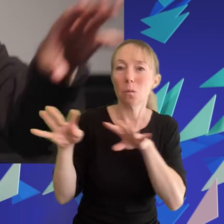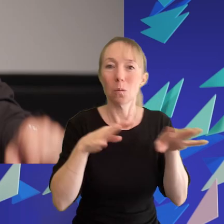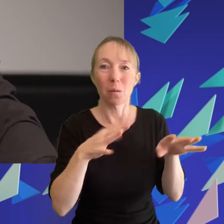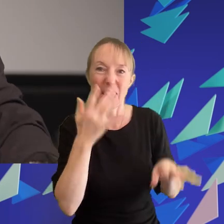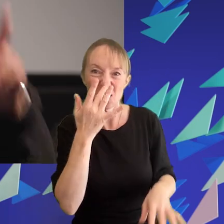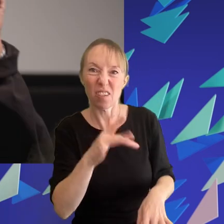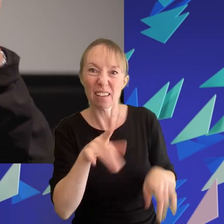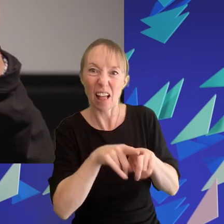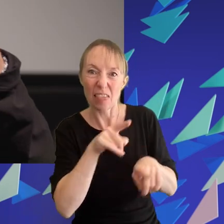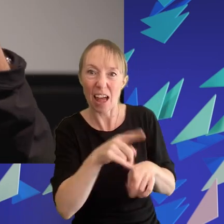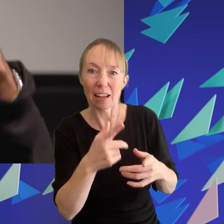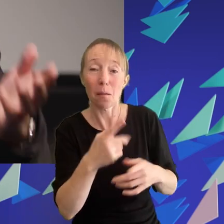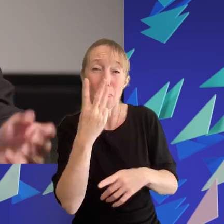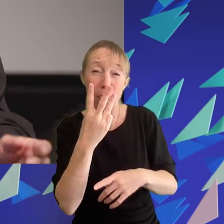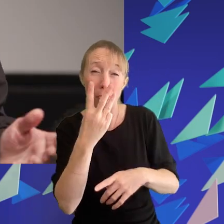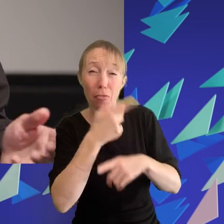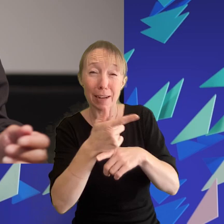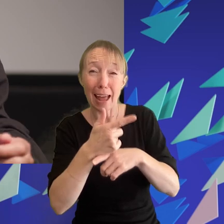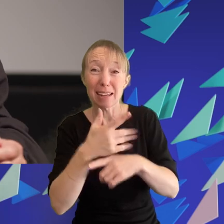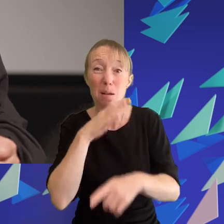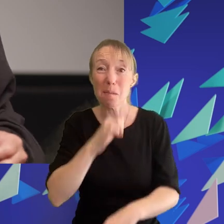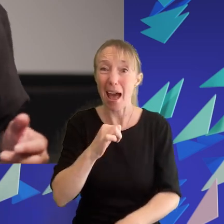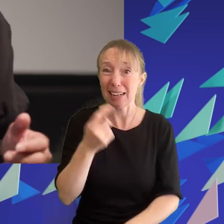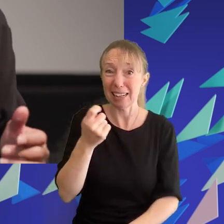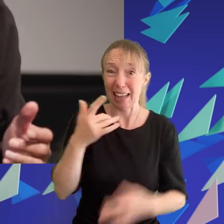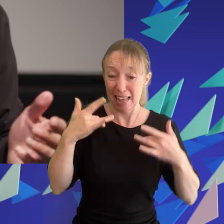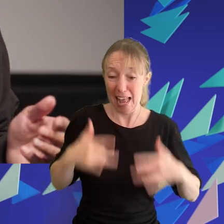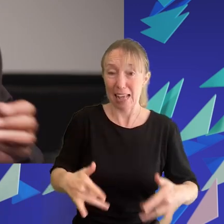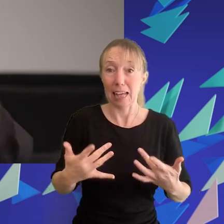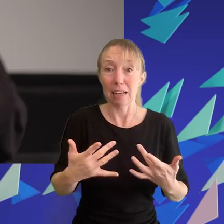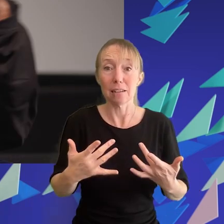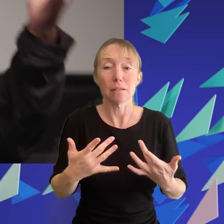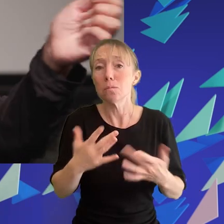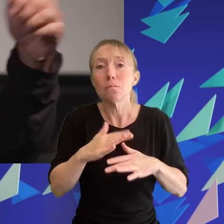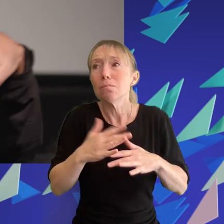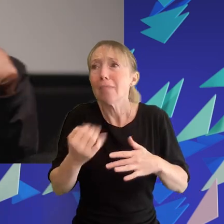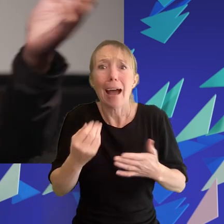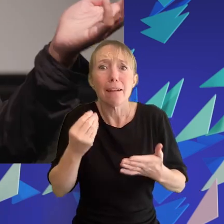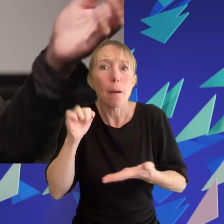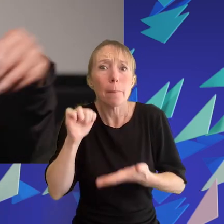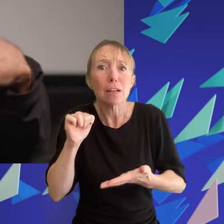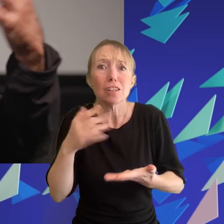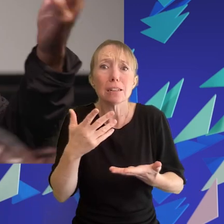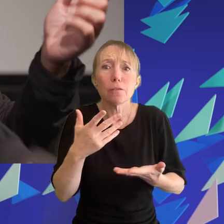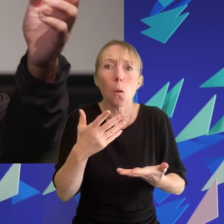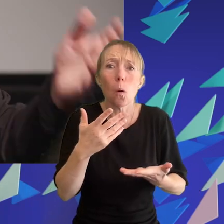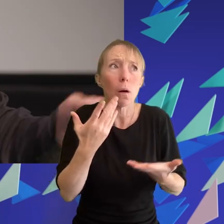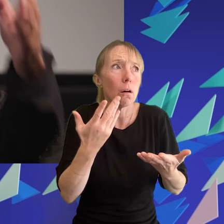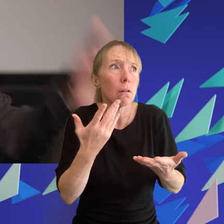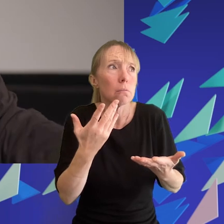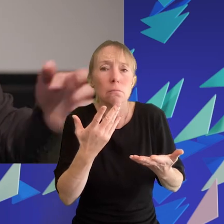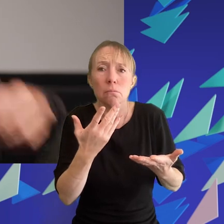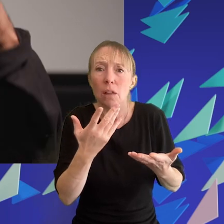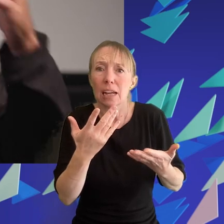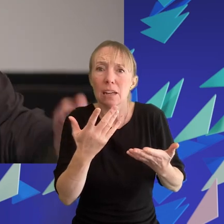make tricks like that. So we had 3 takes of this guy almost naked, and we didn't have money to play security or close the door. We were shooting in New York